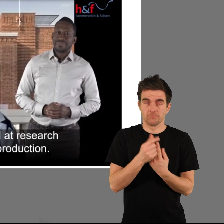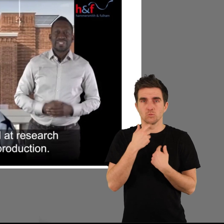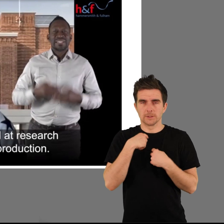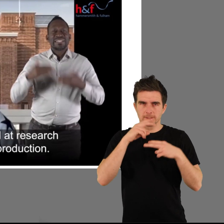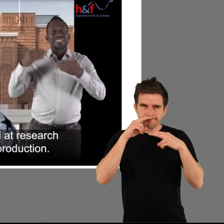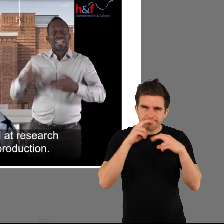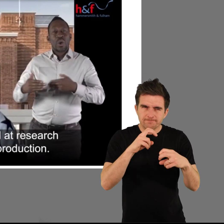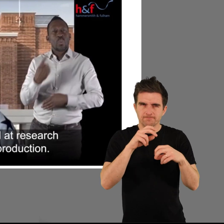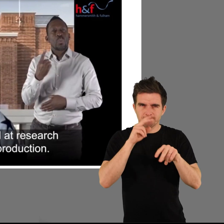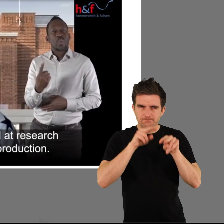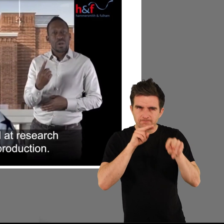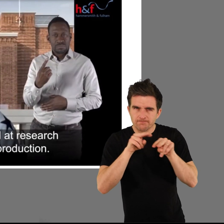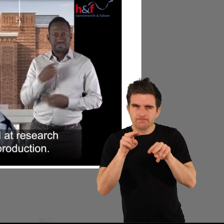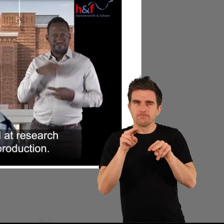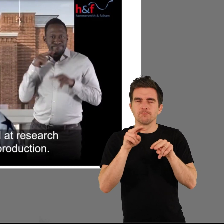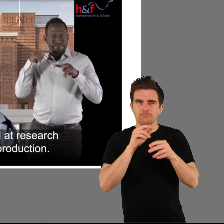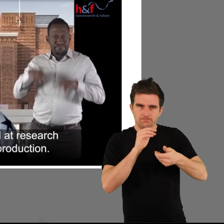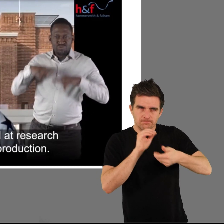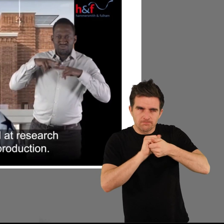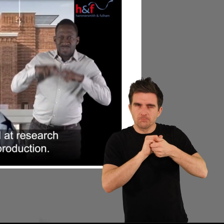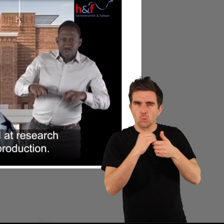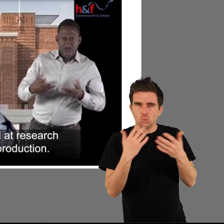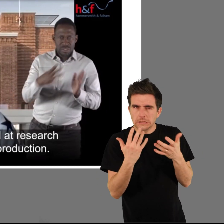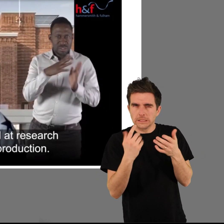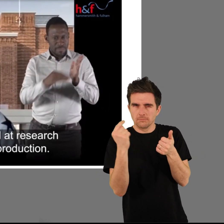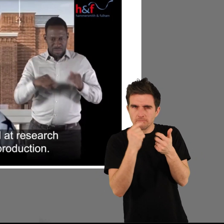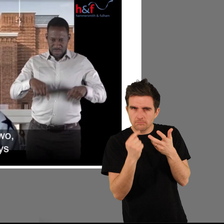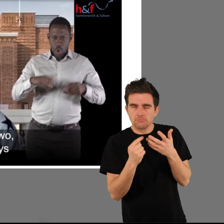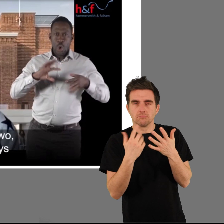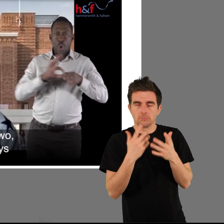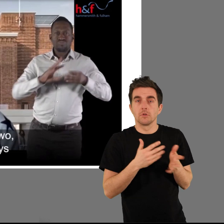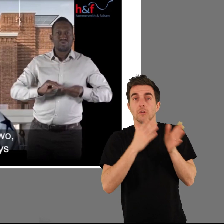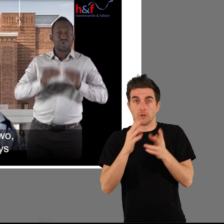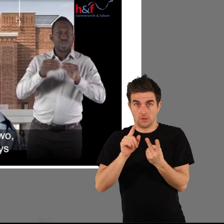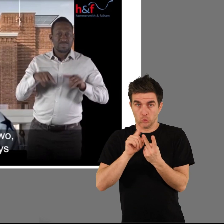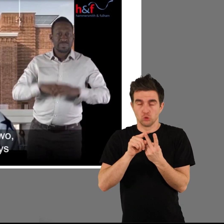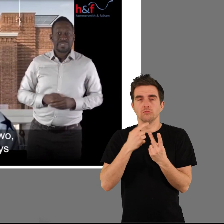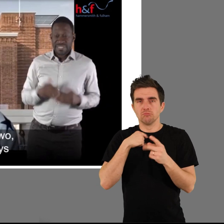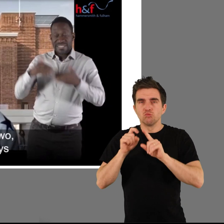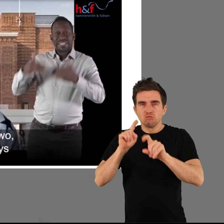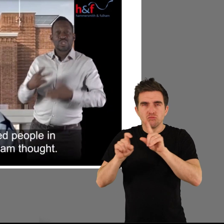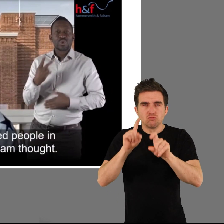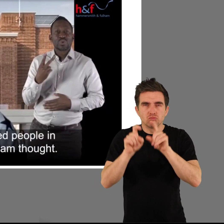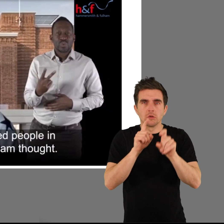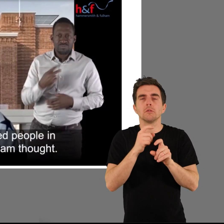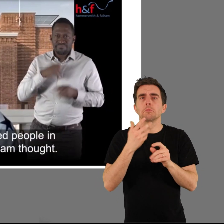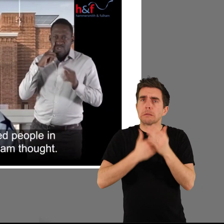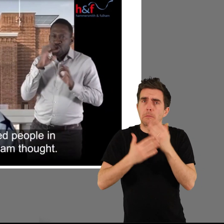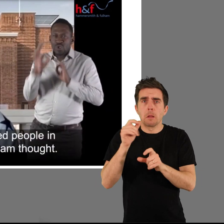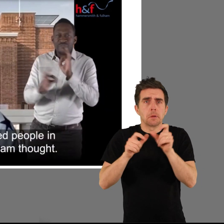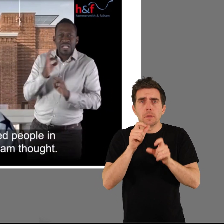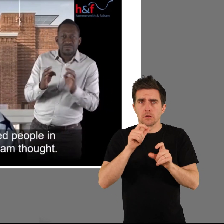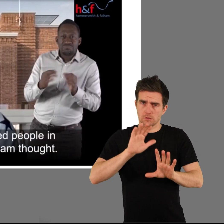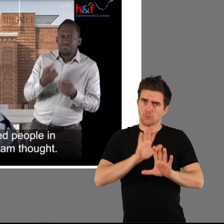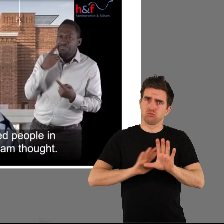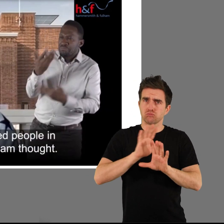In stage 1, we looked at research and examples of co-production. And in stage 2, we ran surveys to find out what disabled